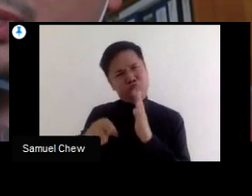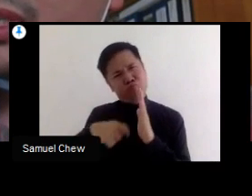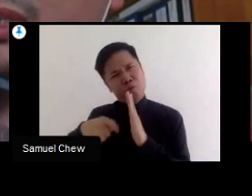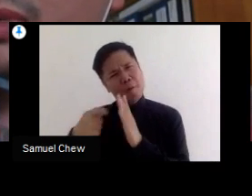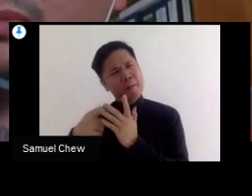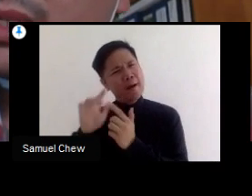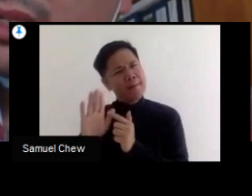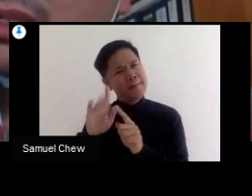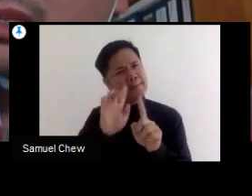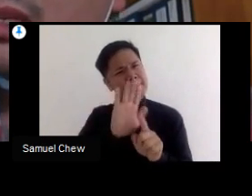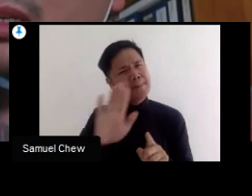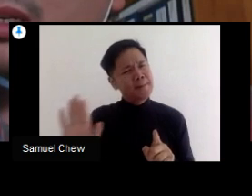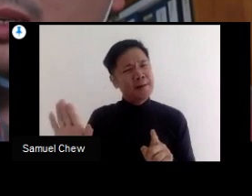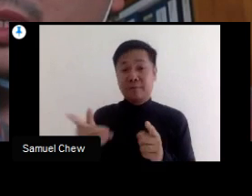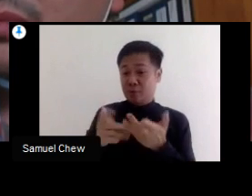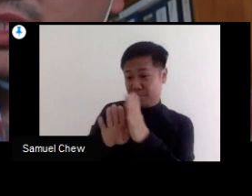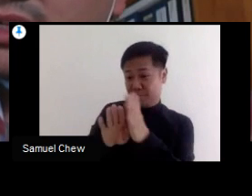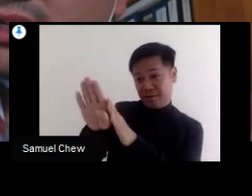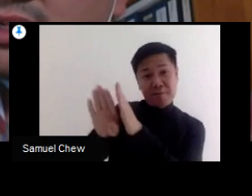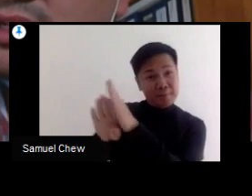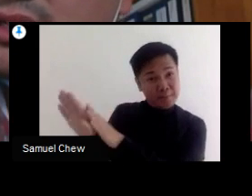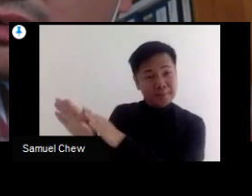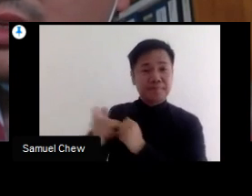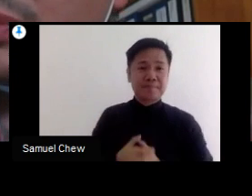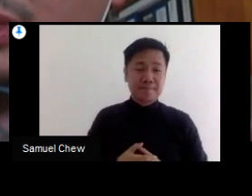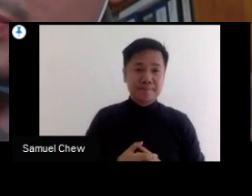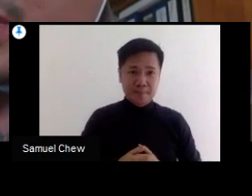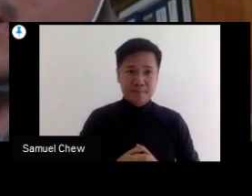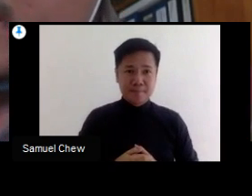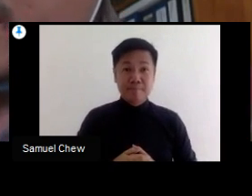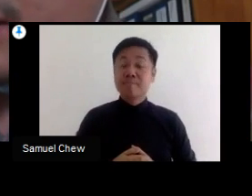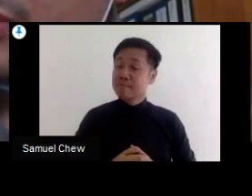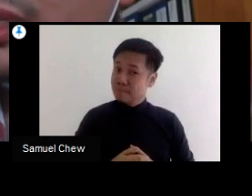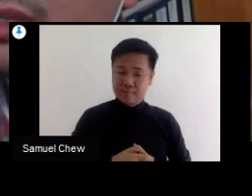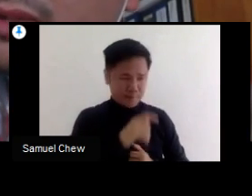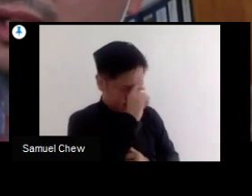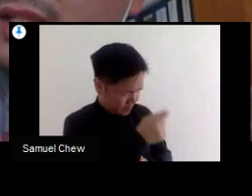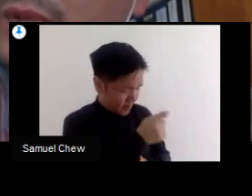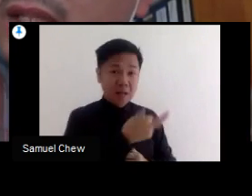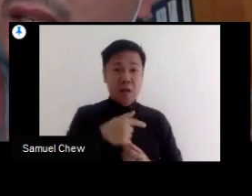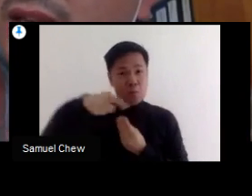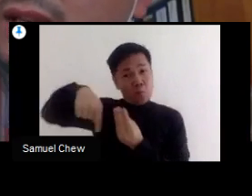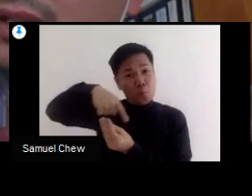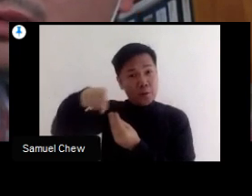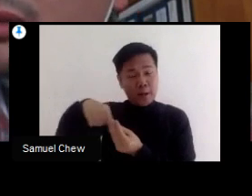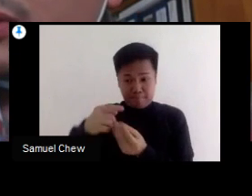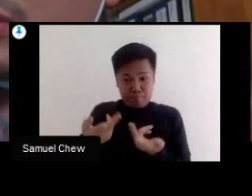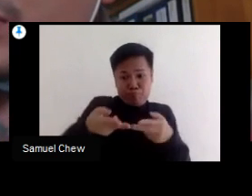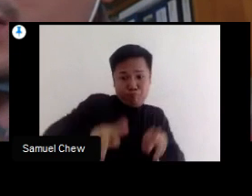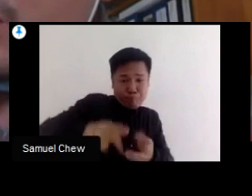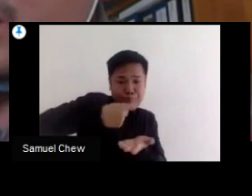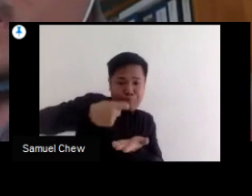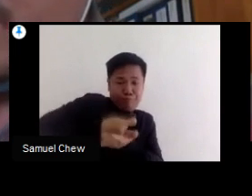on Population and Development. Madam Chair, the Royal Government of Bhutan as a signatory to the ICPD, the